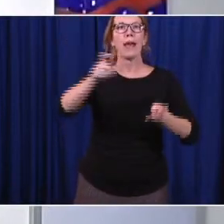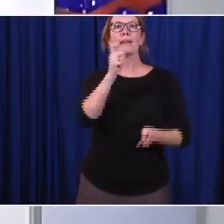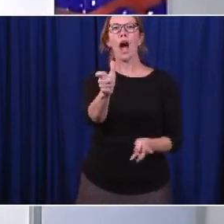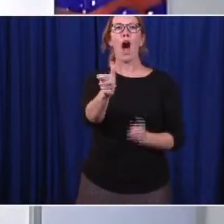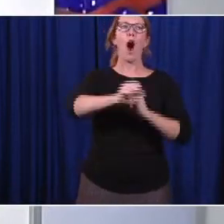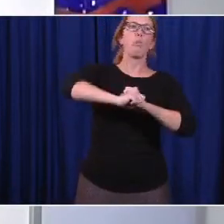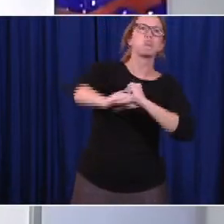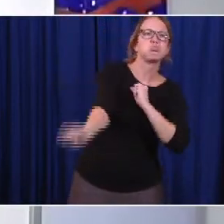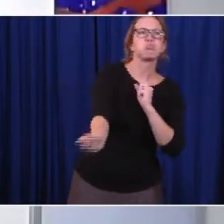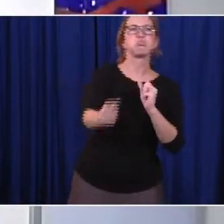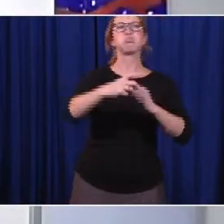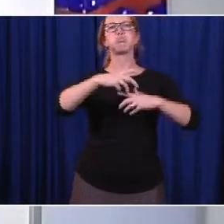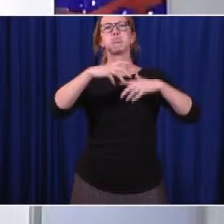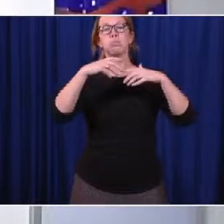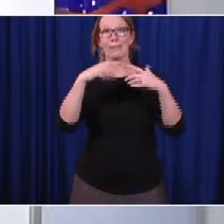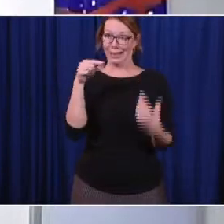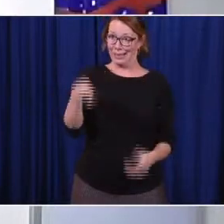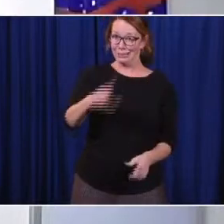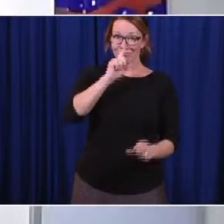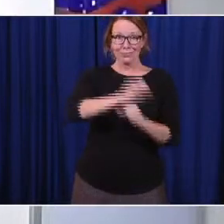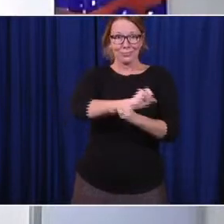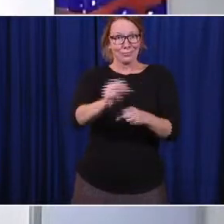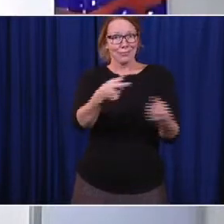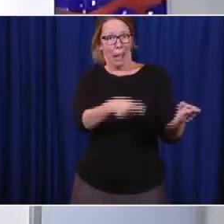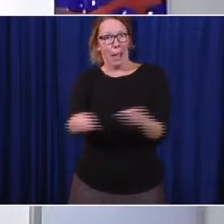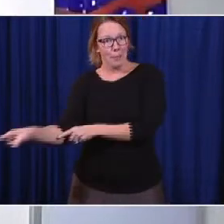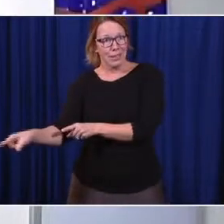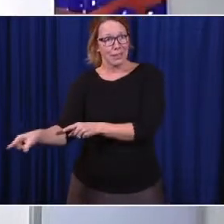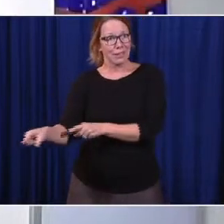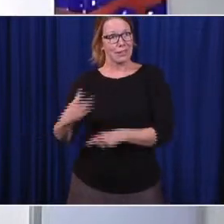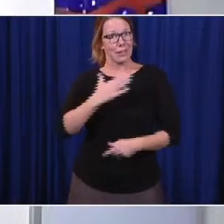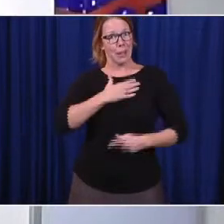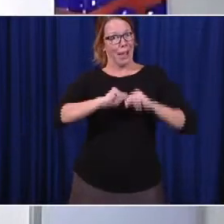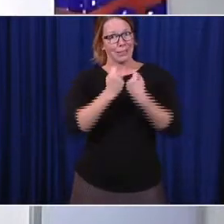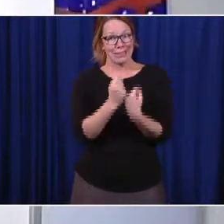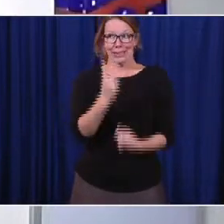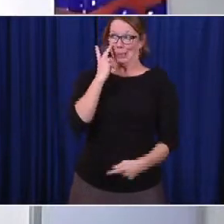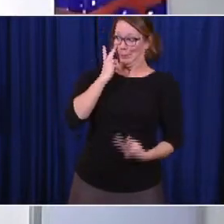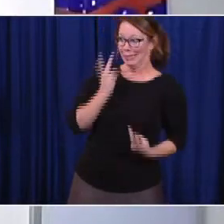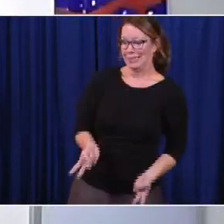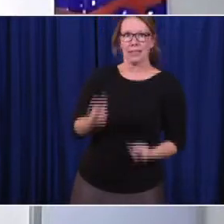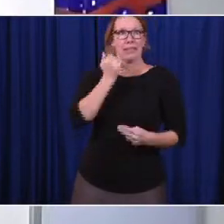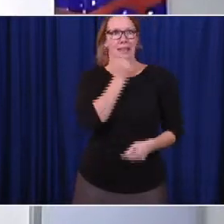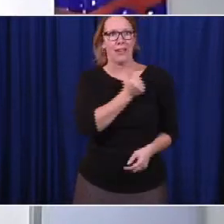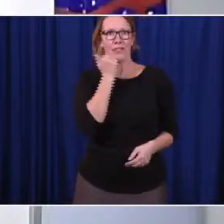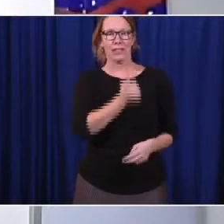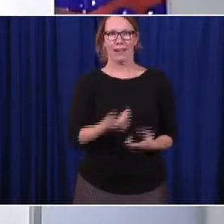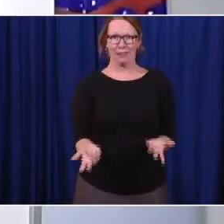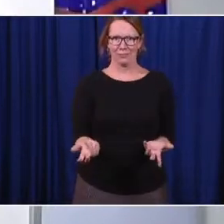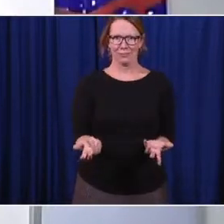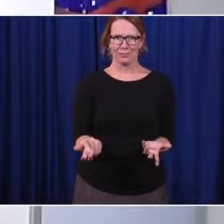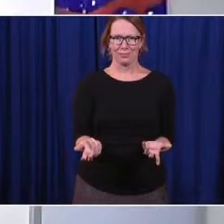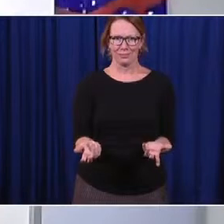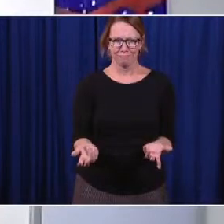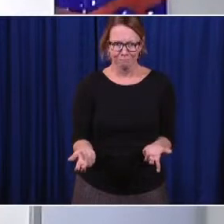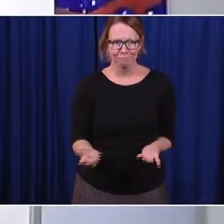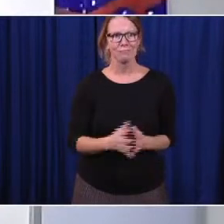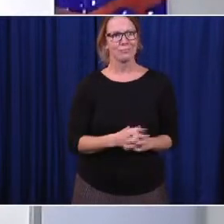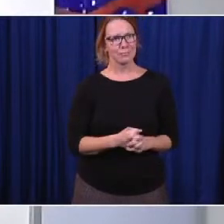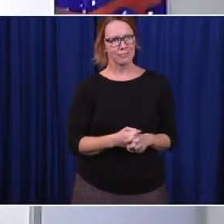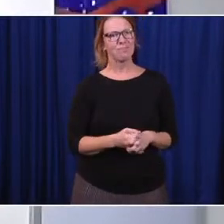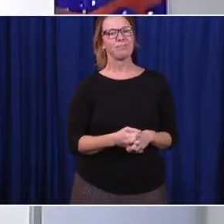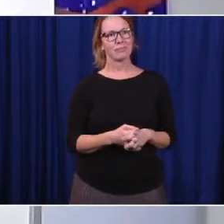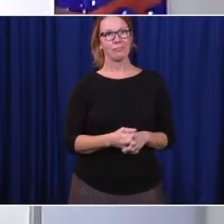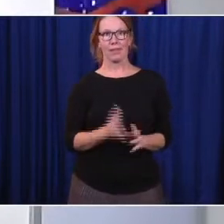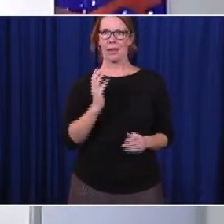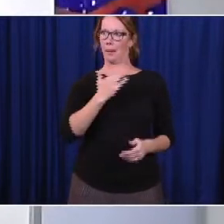proportion. This is our reality. And me and my team here, we live it every day coming to work. And the team here gets up